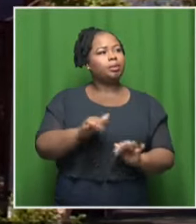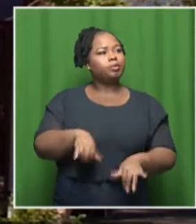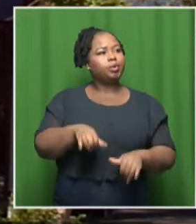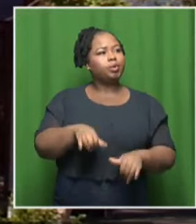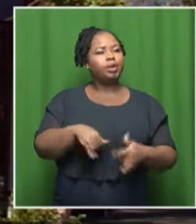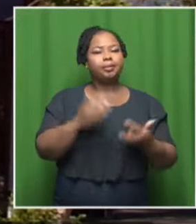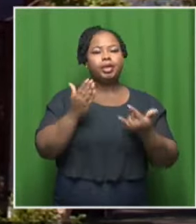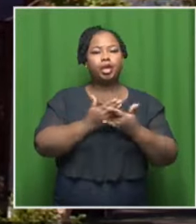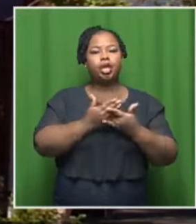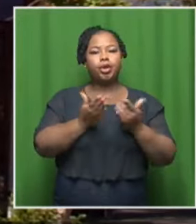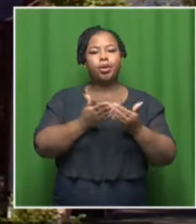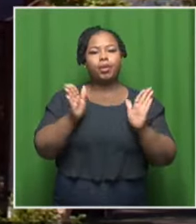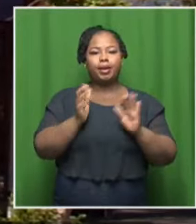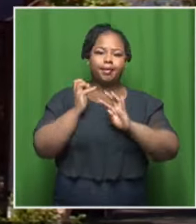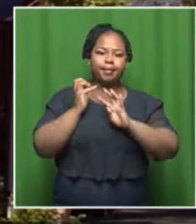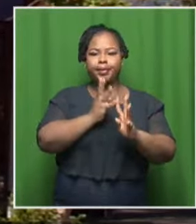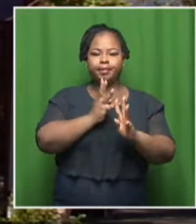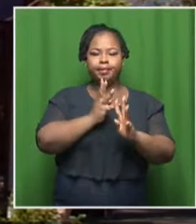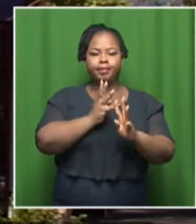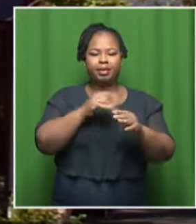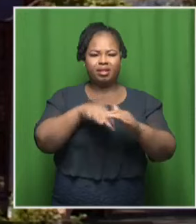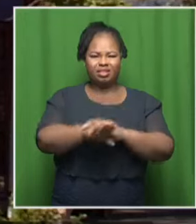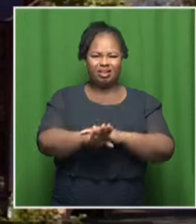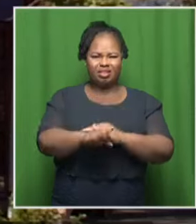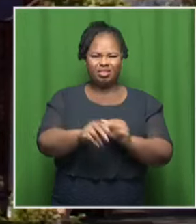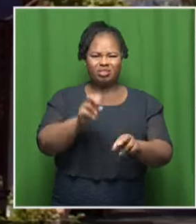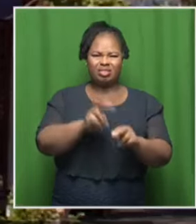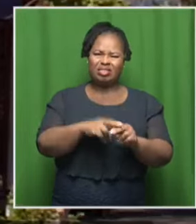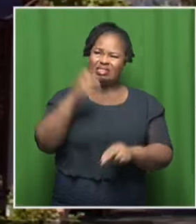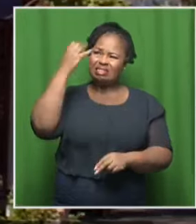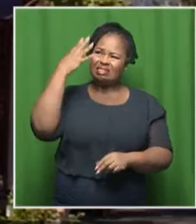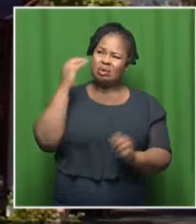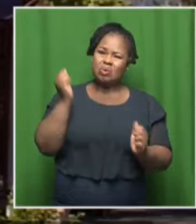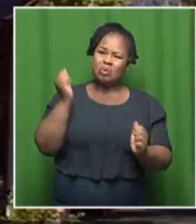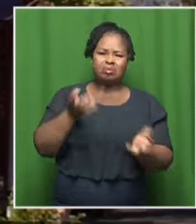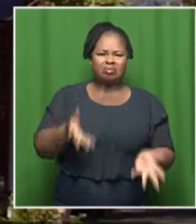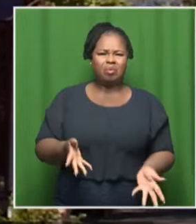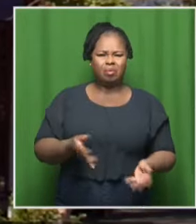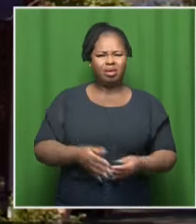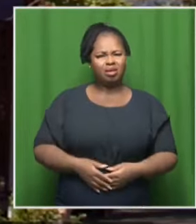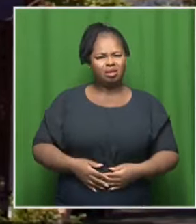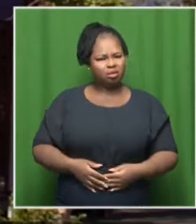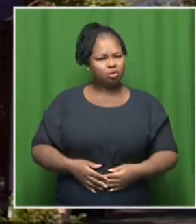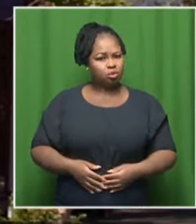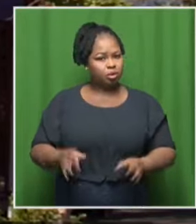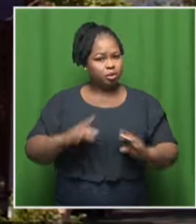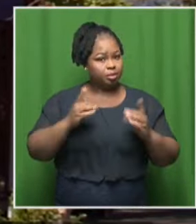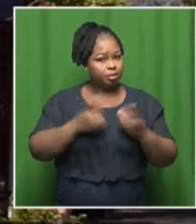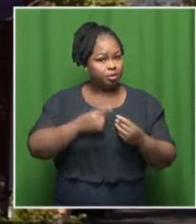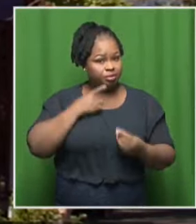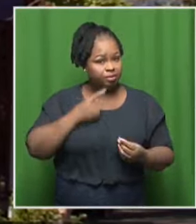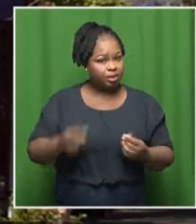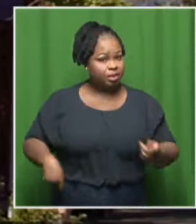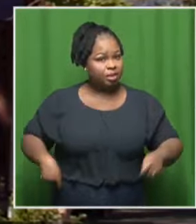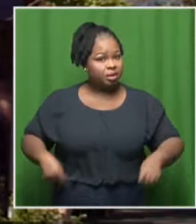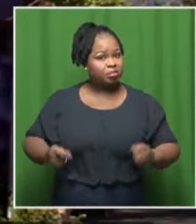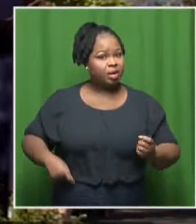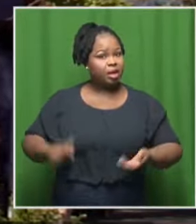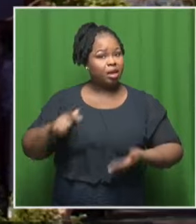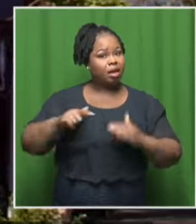until the gate has been opened. So for them to say they have underspent, it is really a concern. They